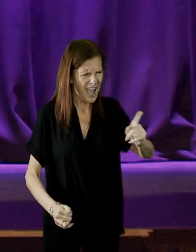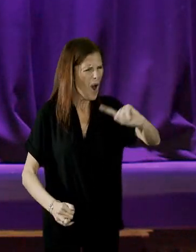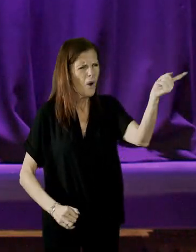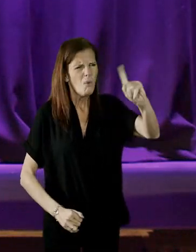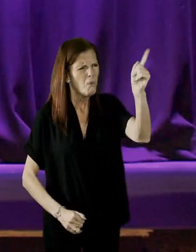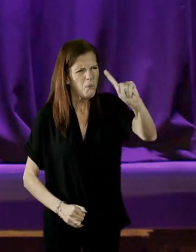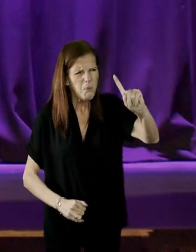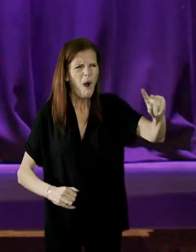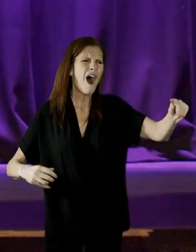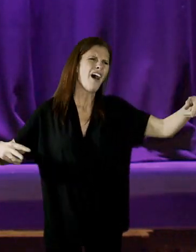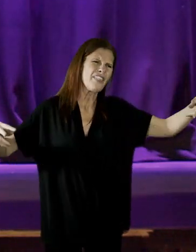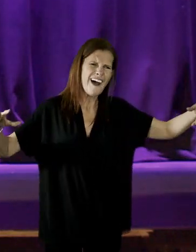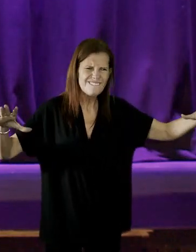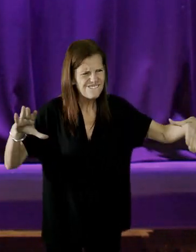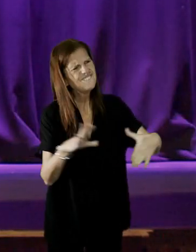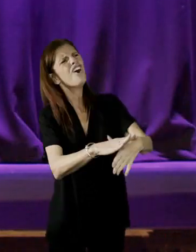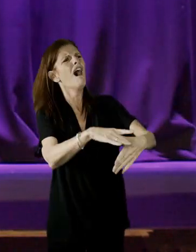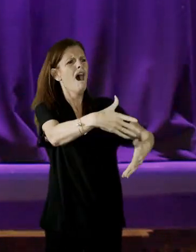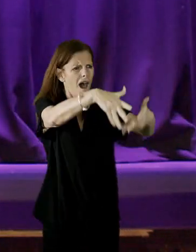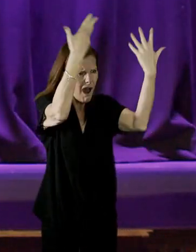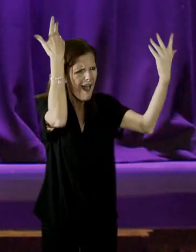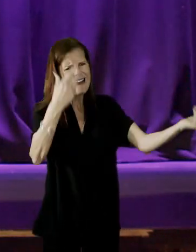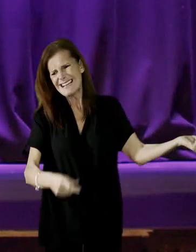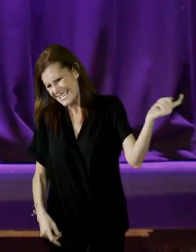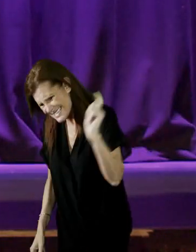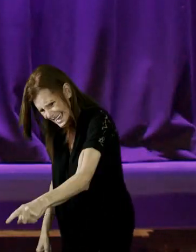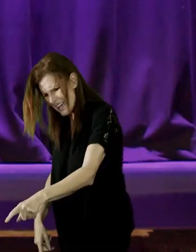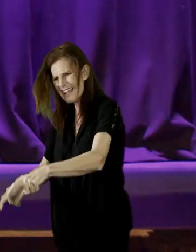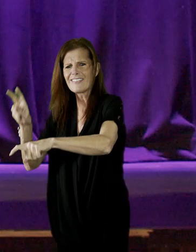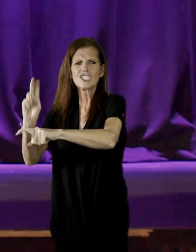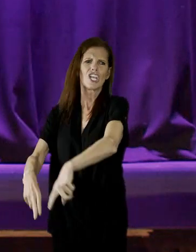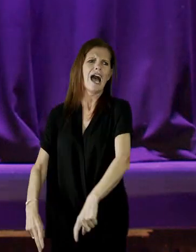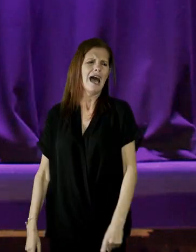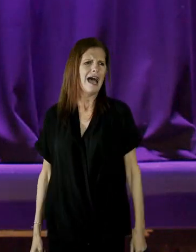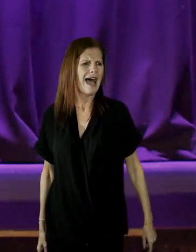doing? Get back in that chair now.